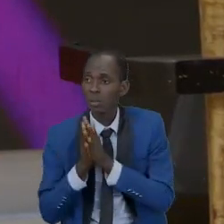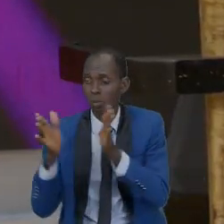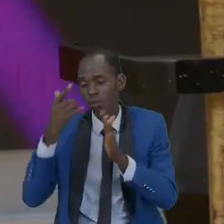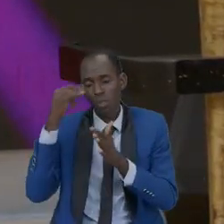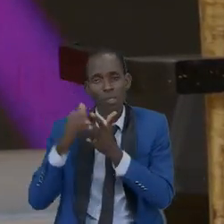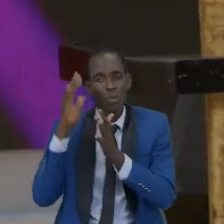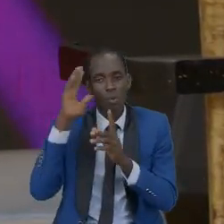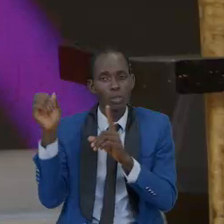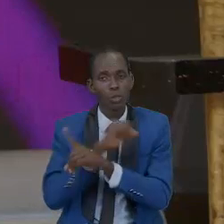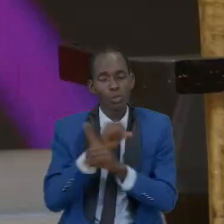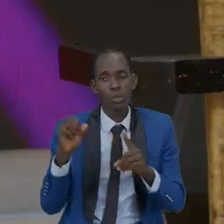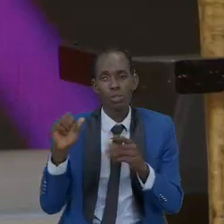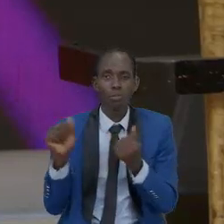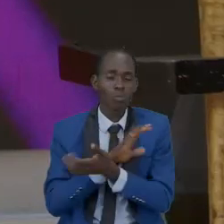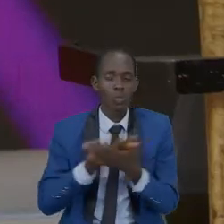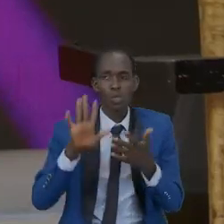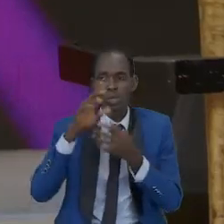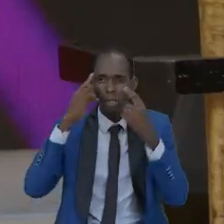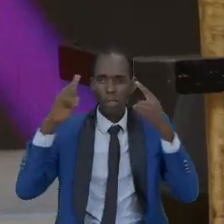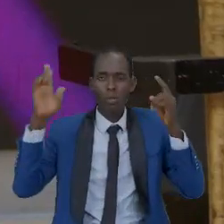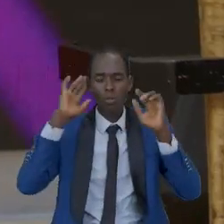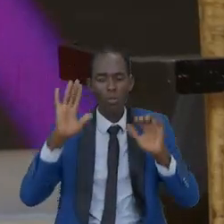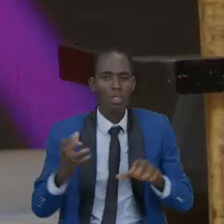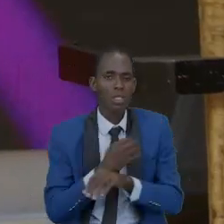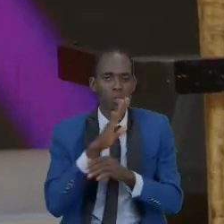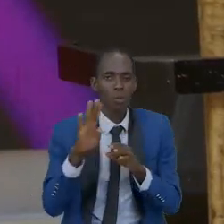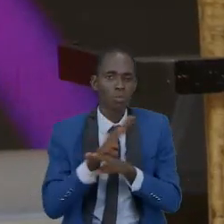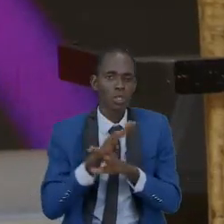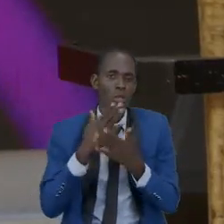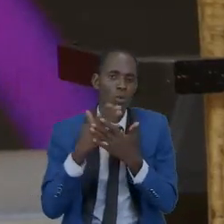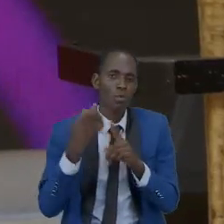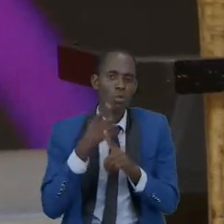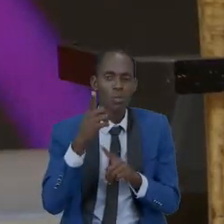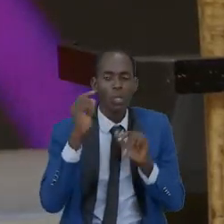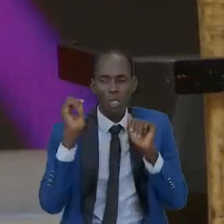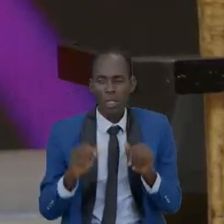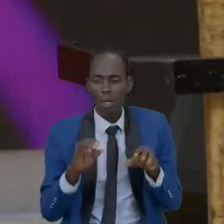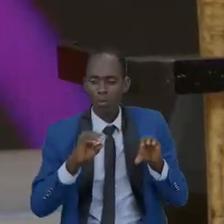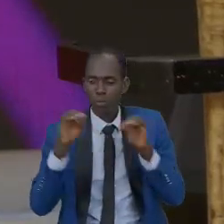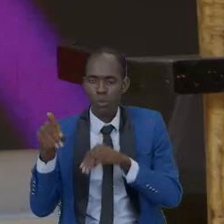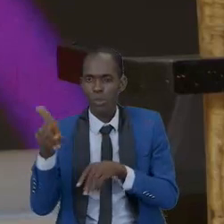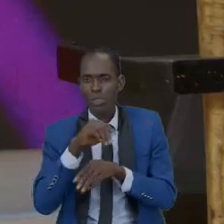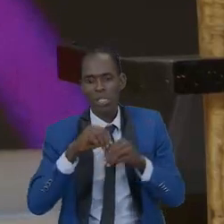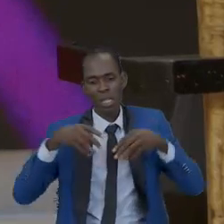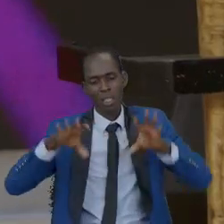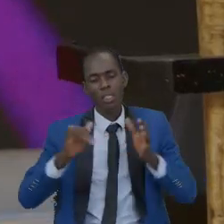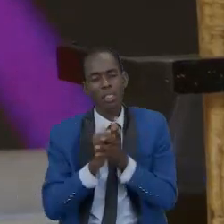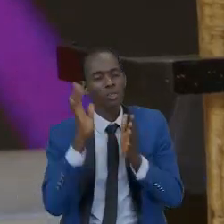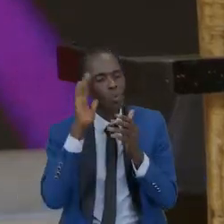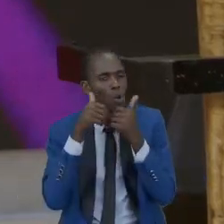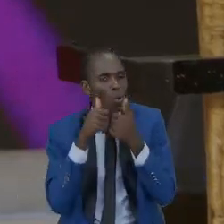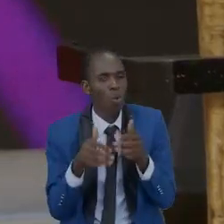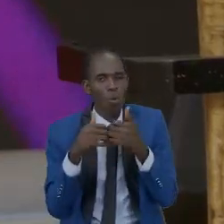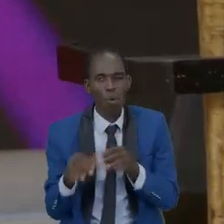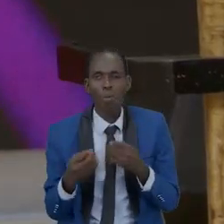success, that can take your business away from you, that can put you in a class that you lose a lot of things. But go